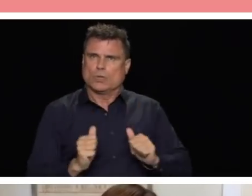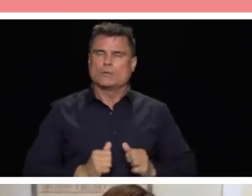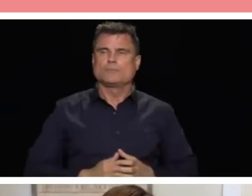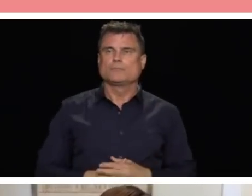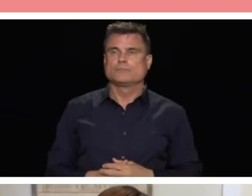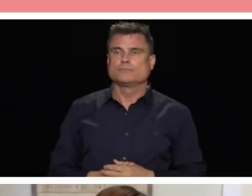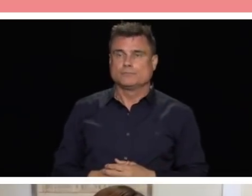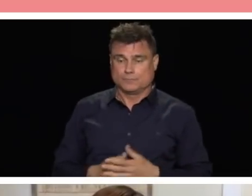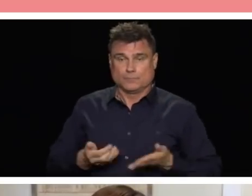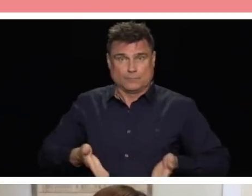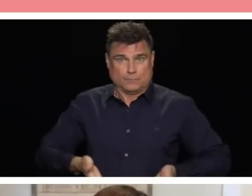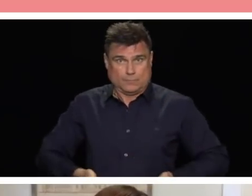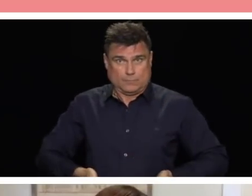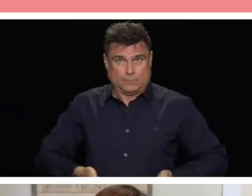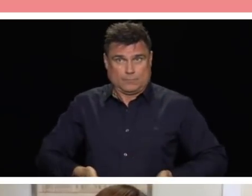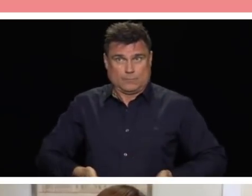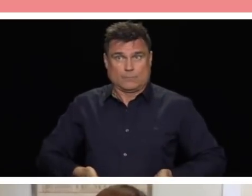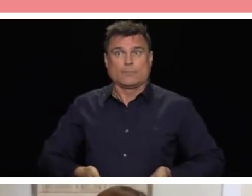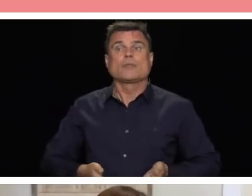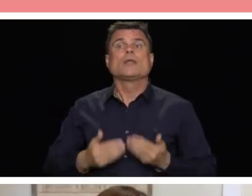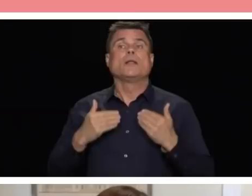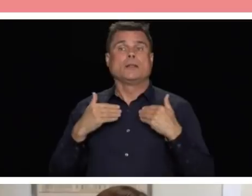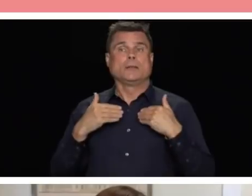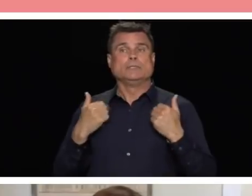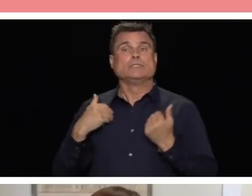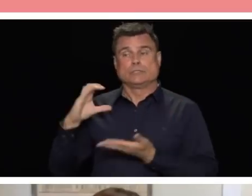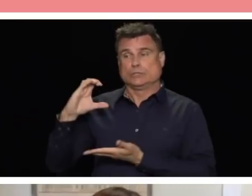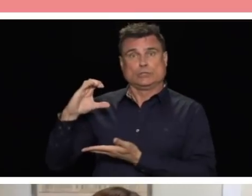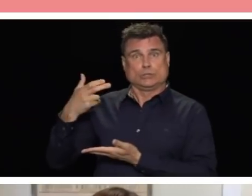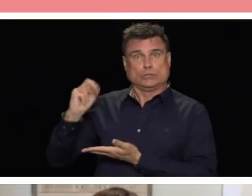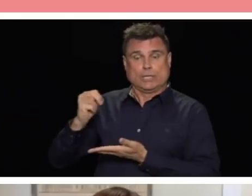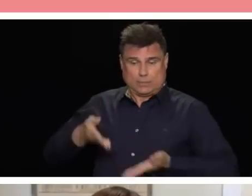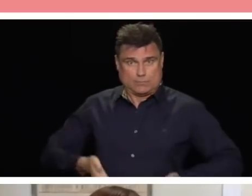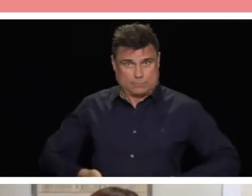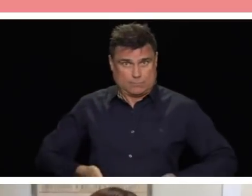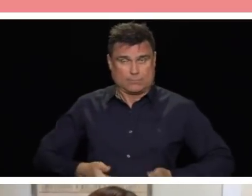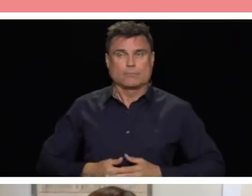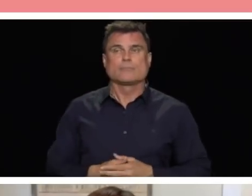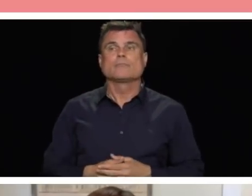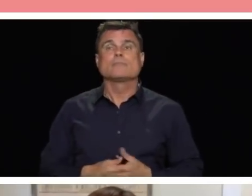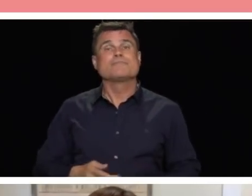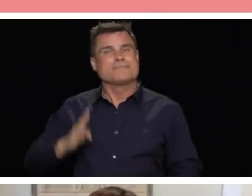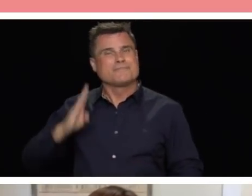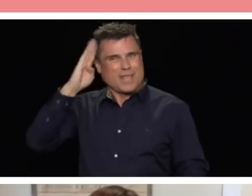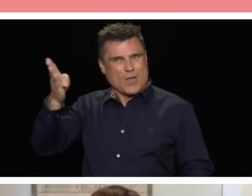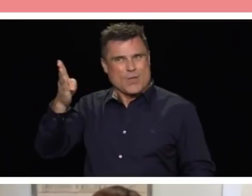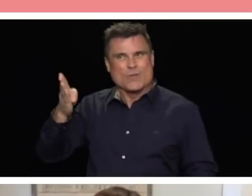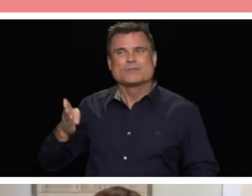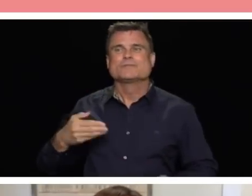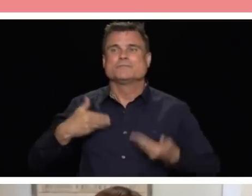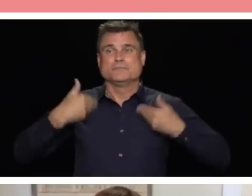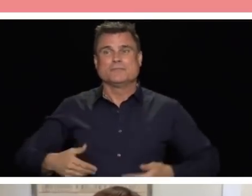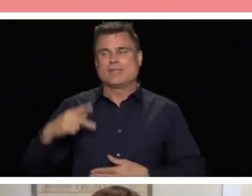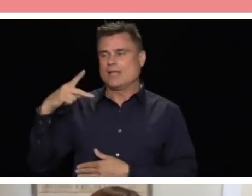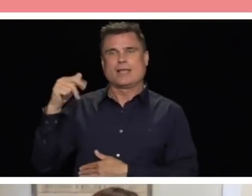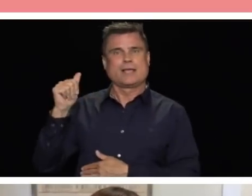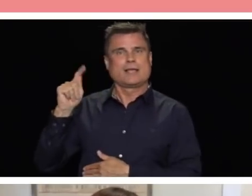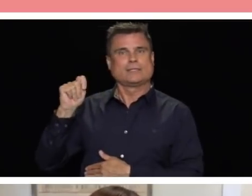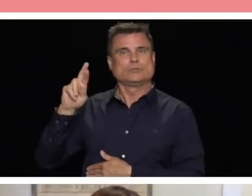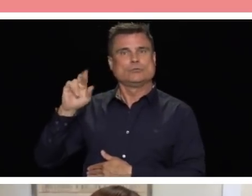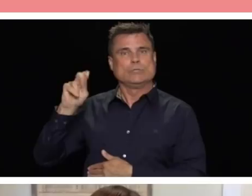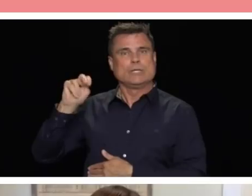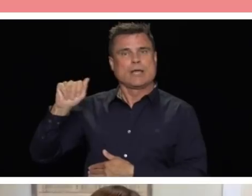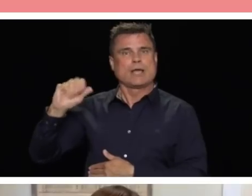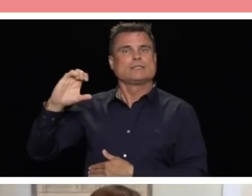started? Thank you so much, Jinny. And hi, everyone. This is Katrina Chen, Minister of State for Childcare and MOA for Burnaby Lougheed. I'm very,